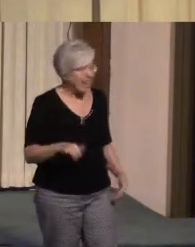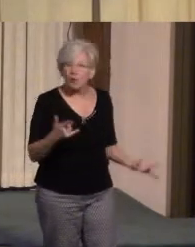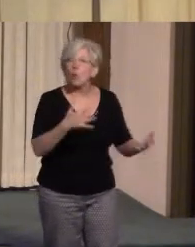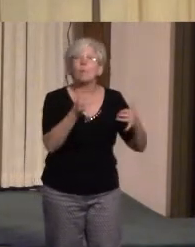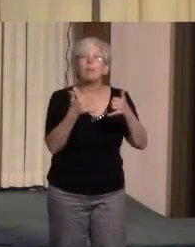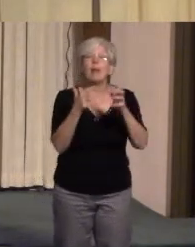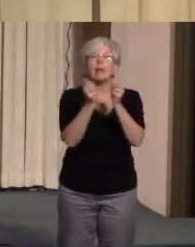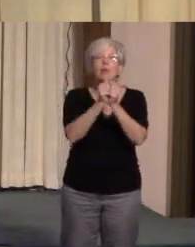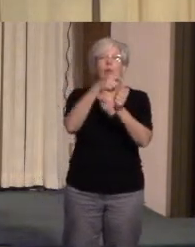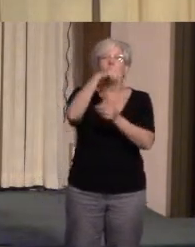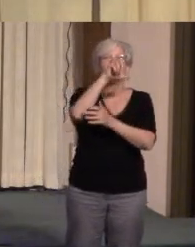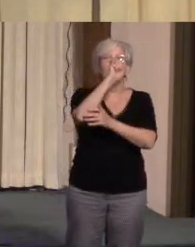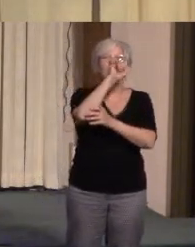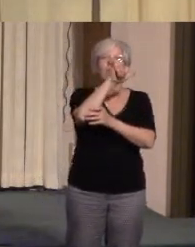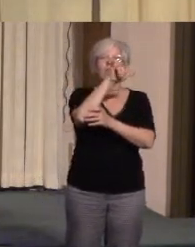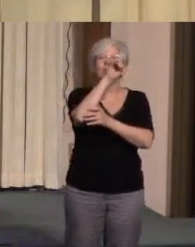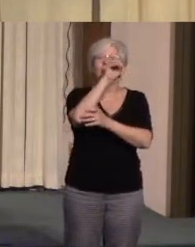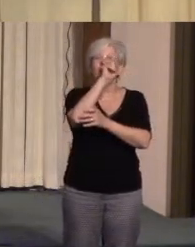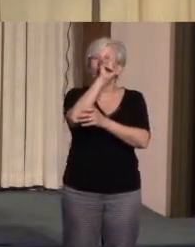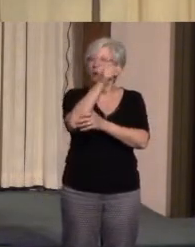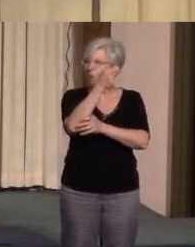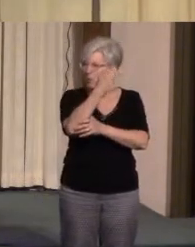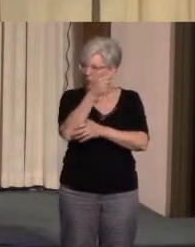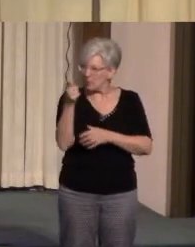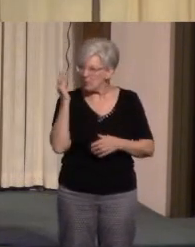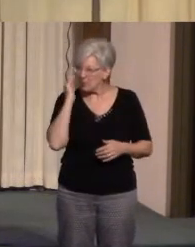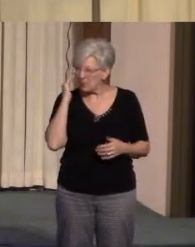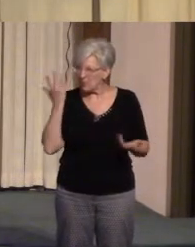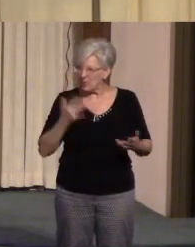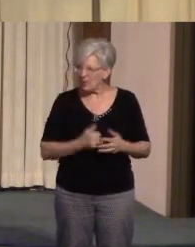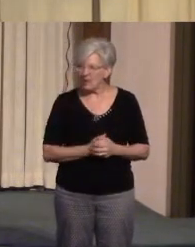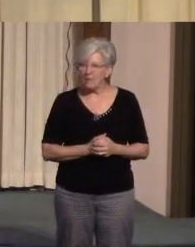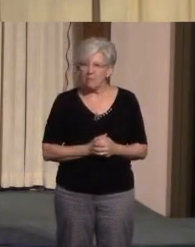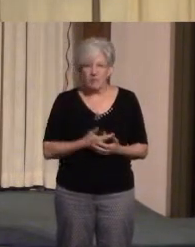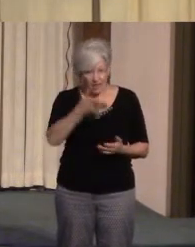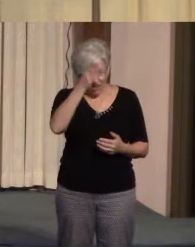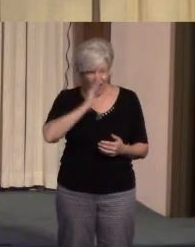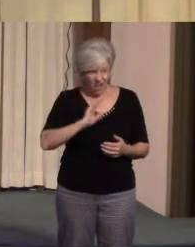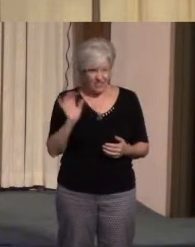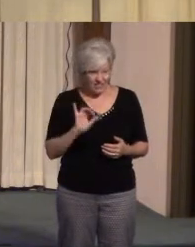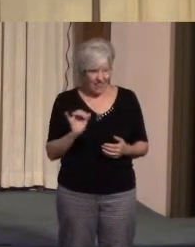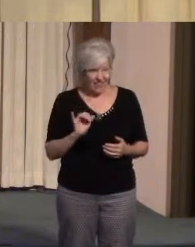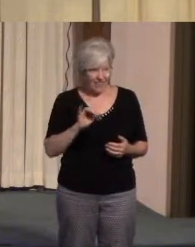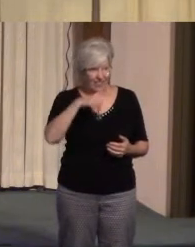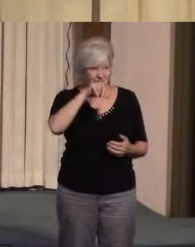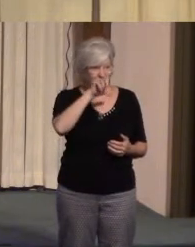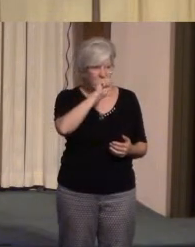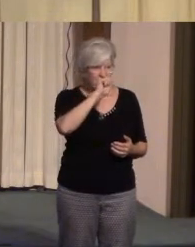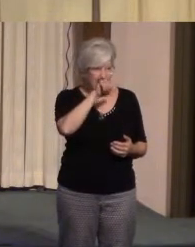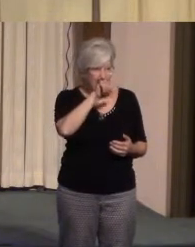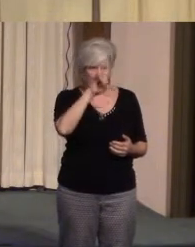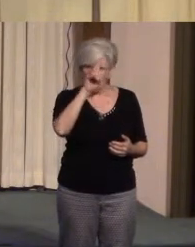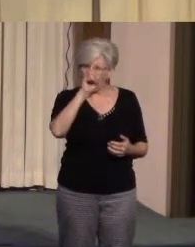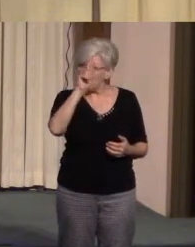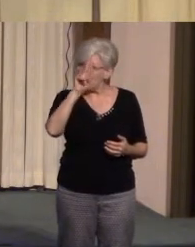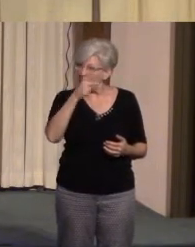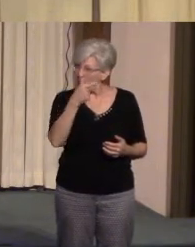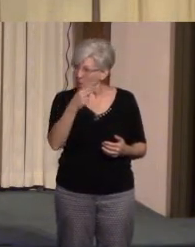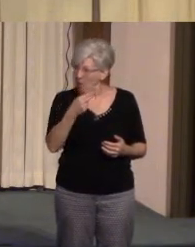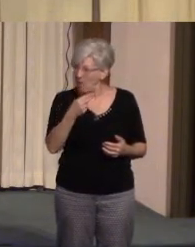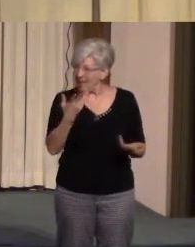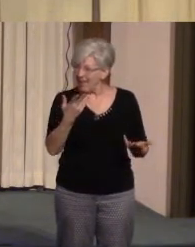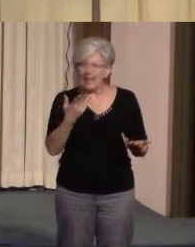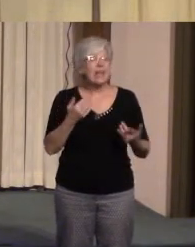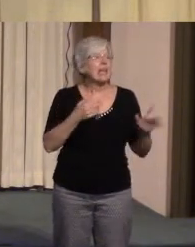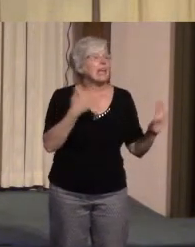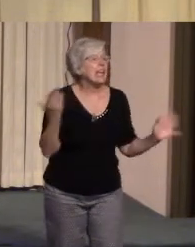We're playing with Play-Doh. Everybody ever had the little molds that you make Play-Doh molds, right? God's like the Play-Doh. There's like this universal Play-Doh,